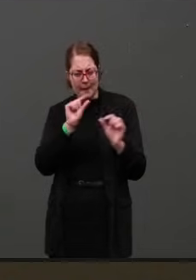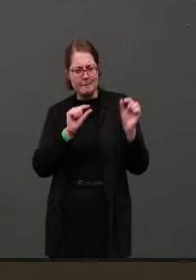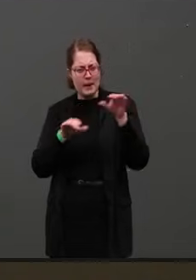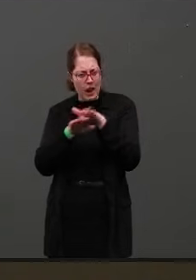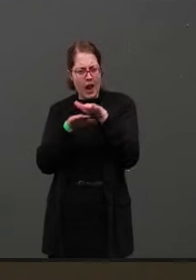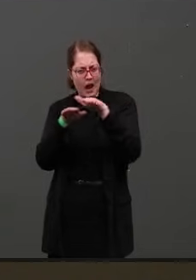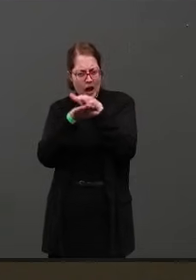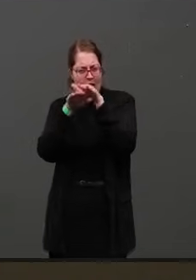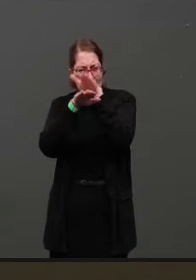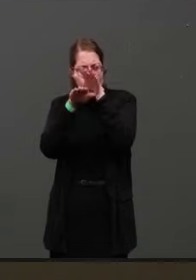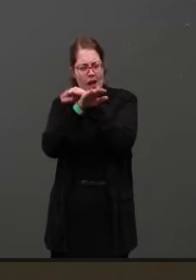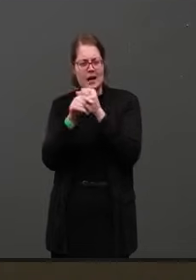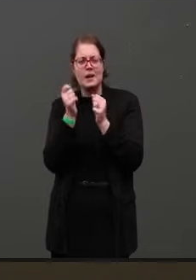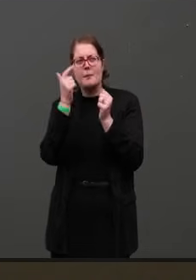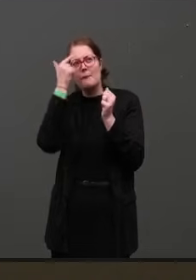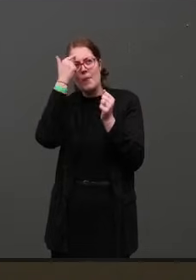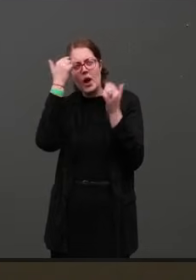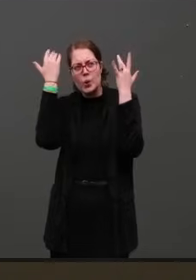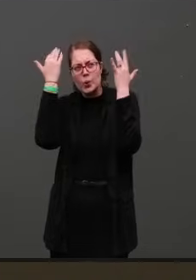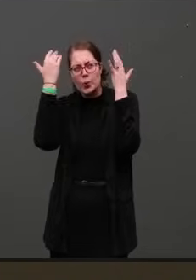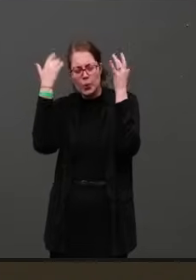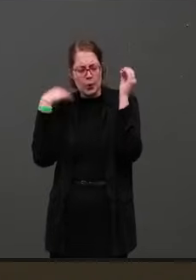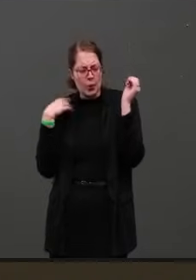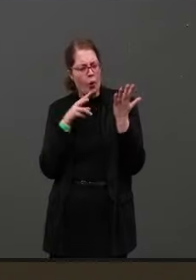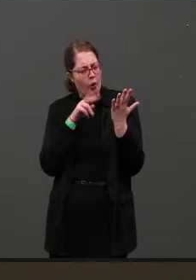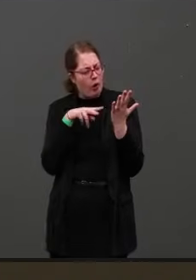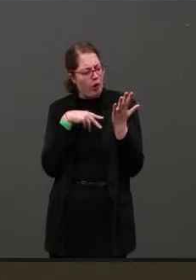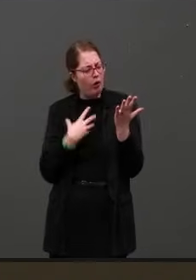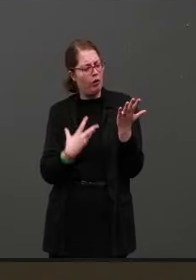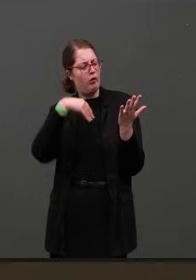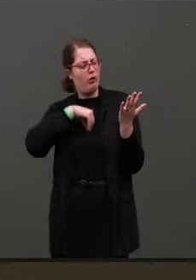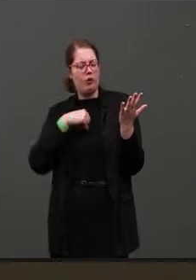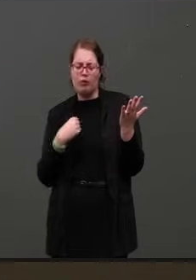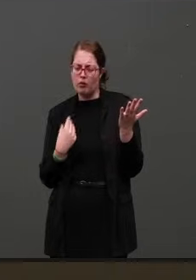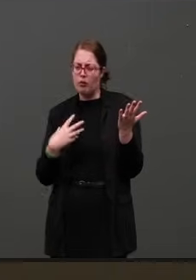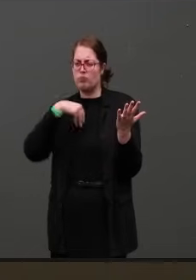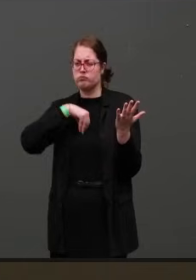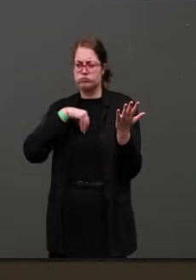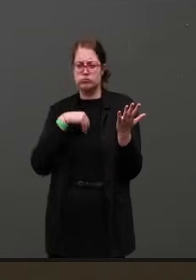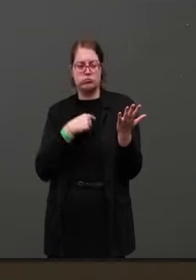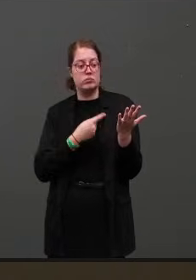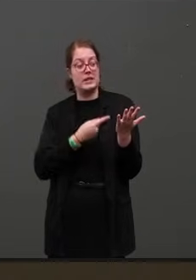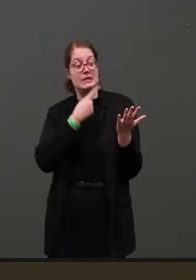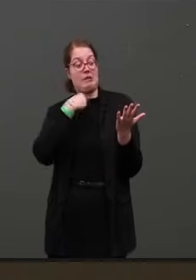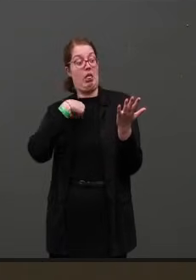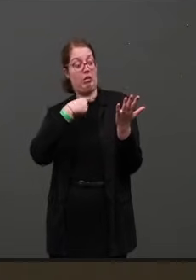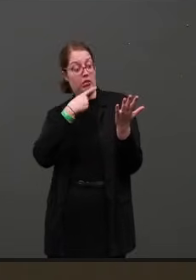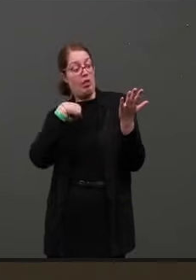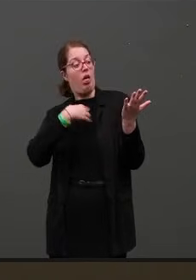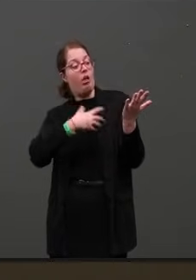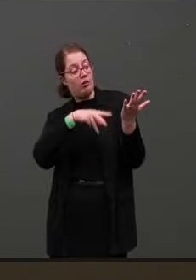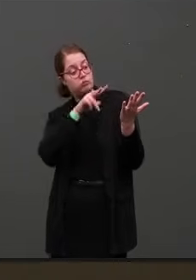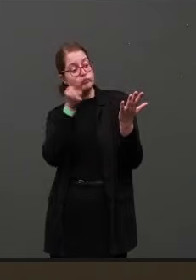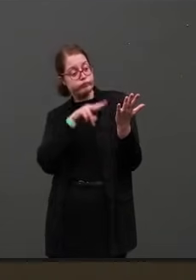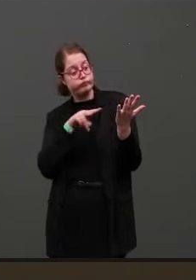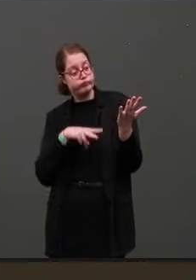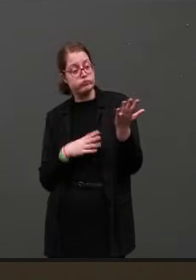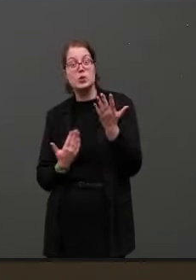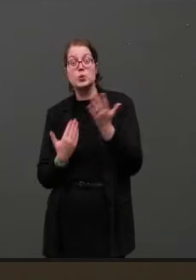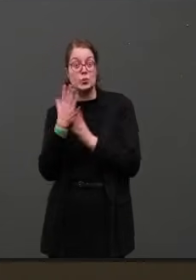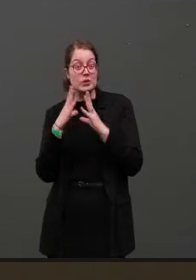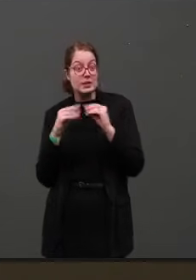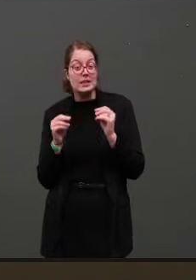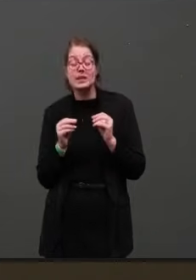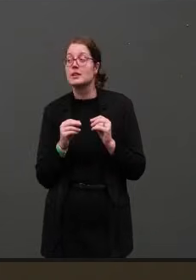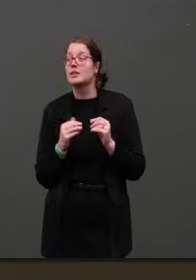their mind as they experience it, as we tell it to them. Every new scene, every new line